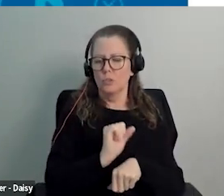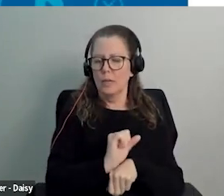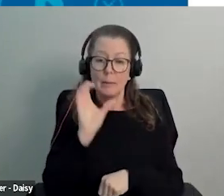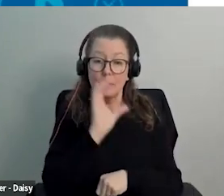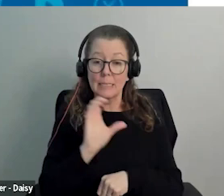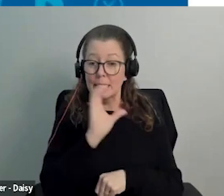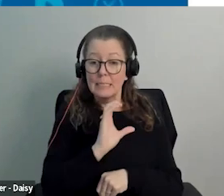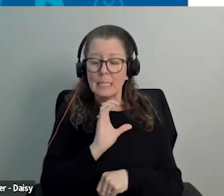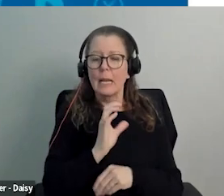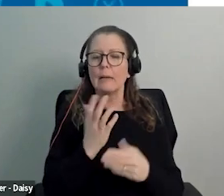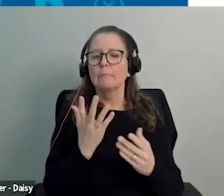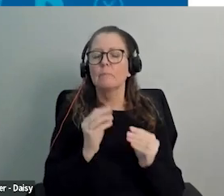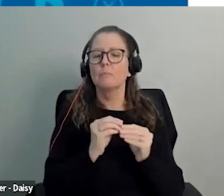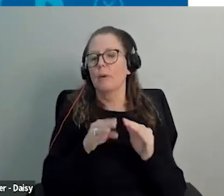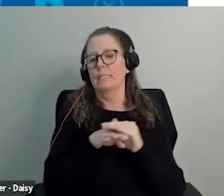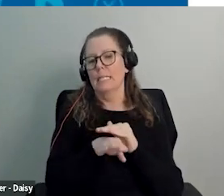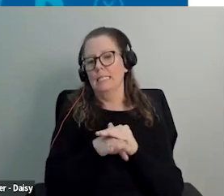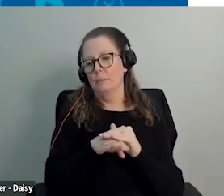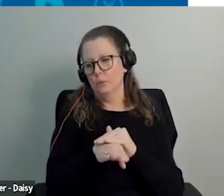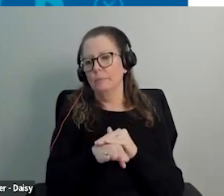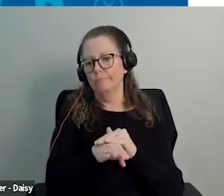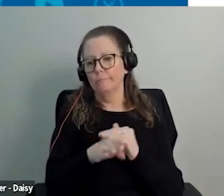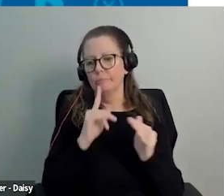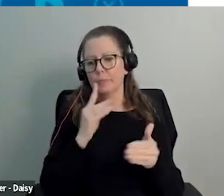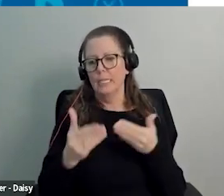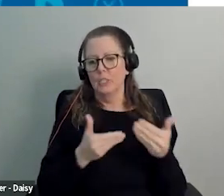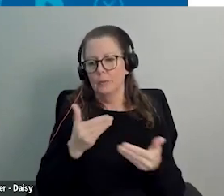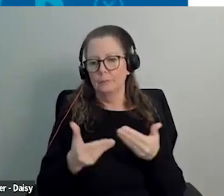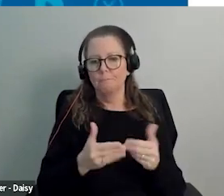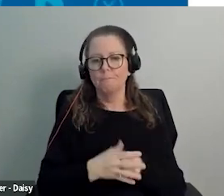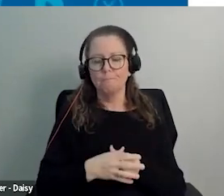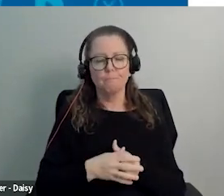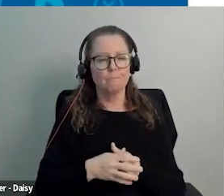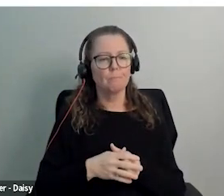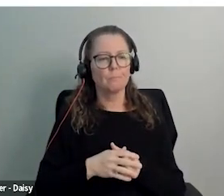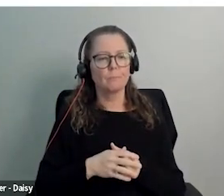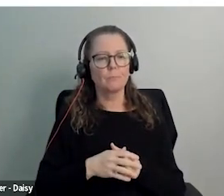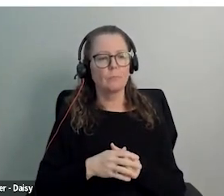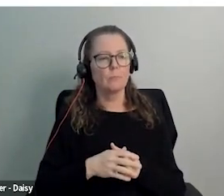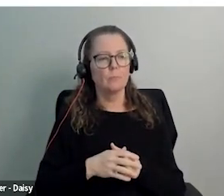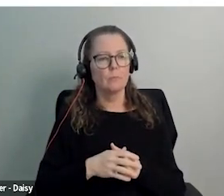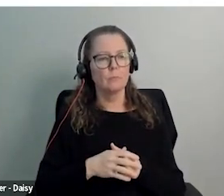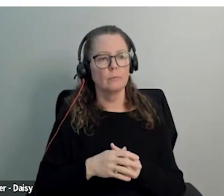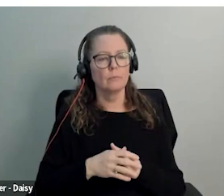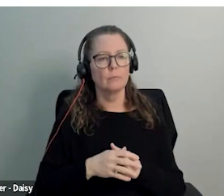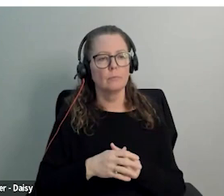your job search a little bit more accessible to hiring managers as well.